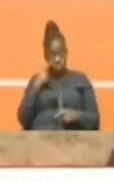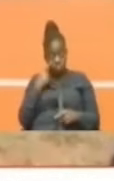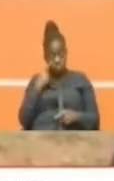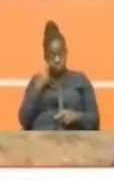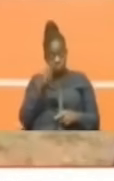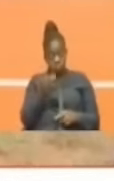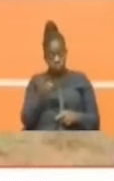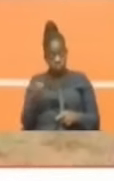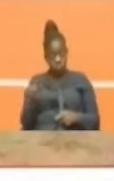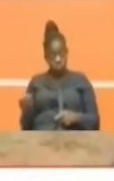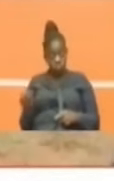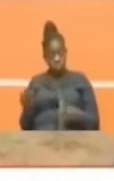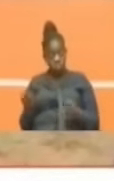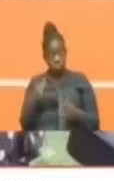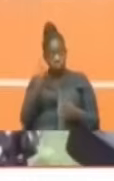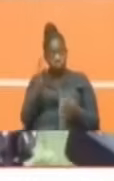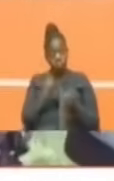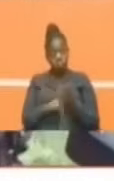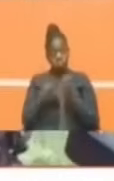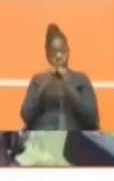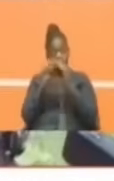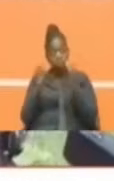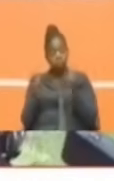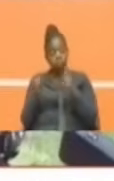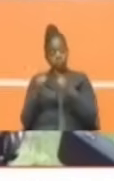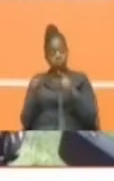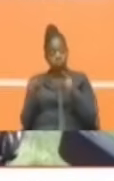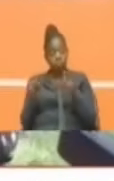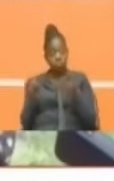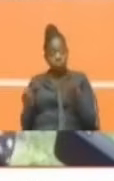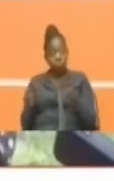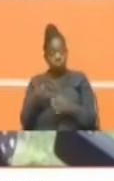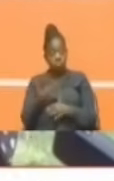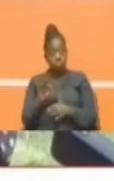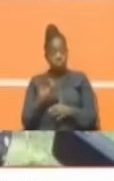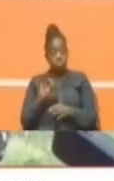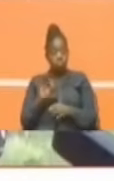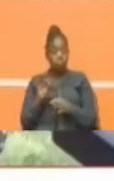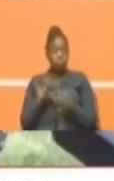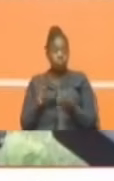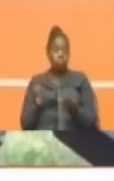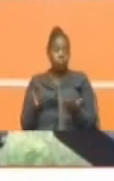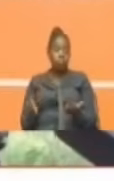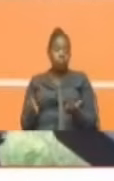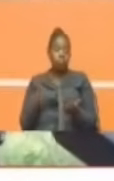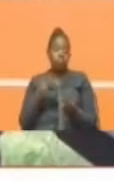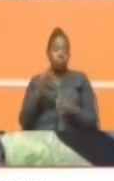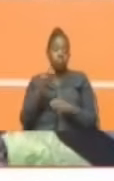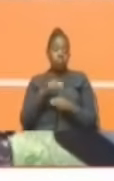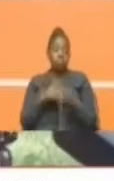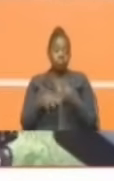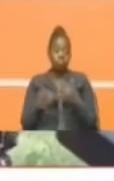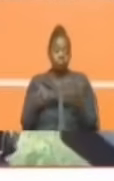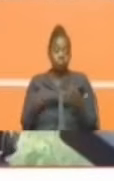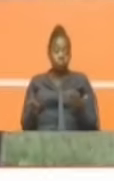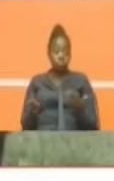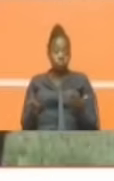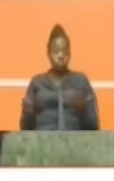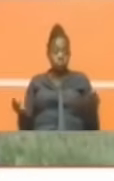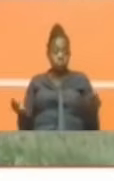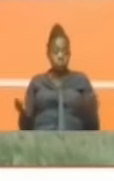angabana Kuna bulimu afuna justice Na yeba frenyo kukula mwamitela ke misango Jata kukula kukula n'okupi